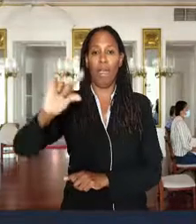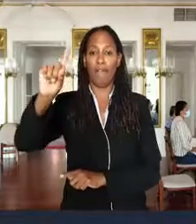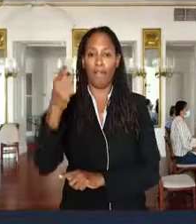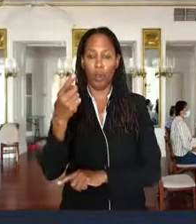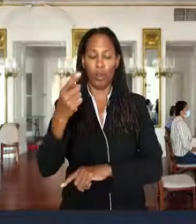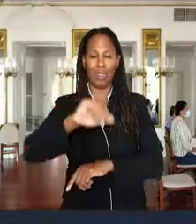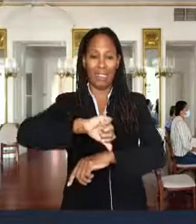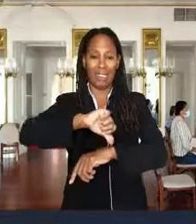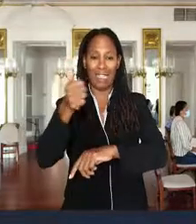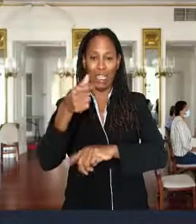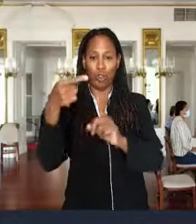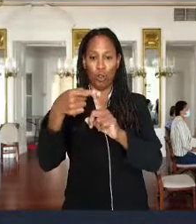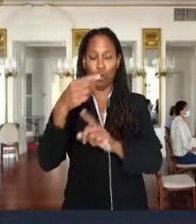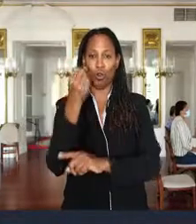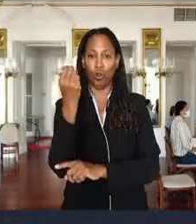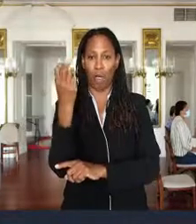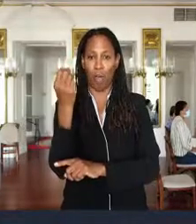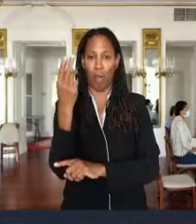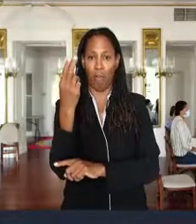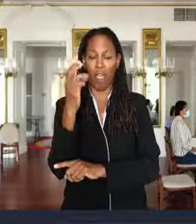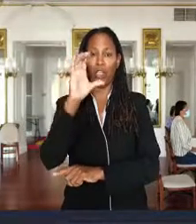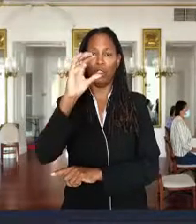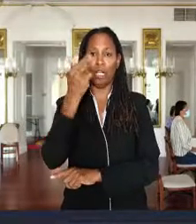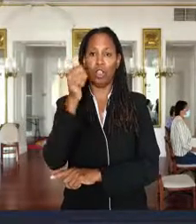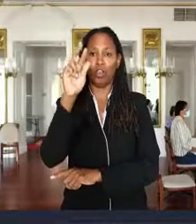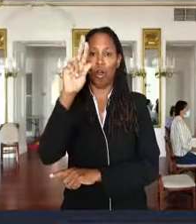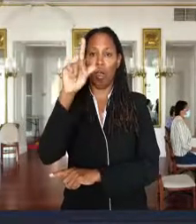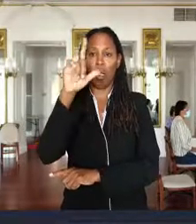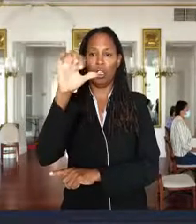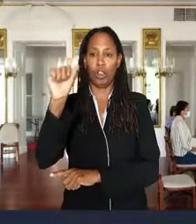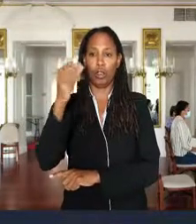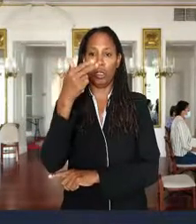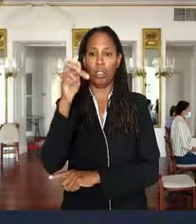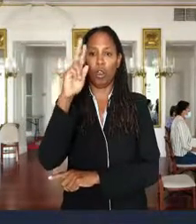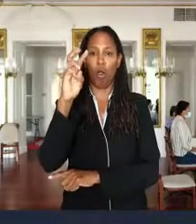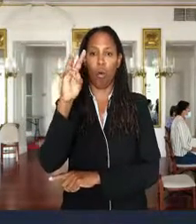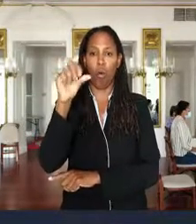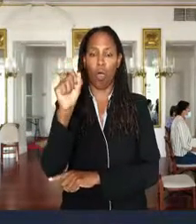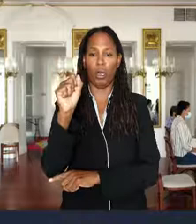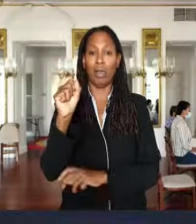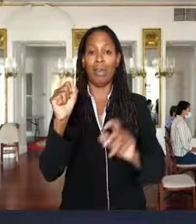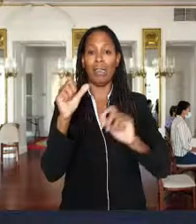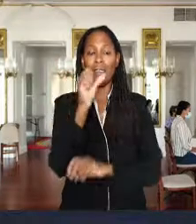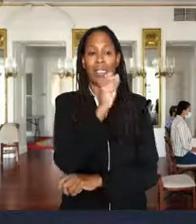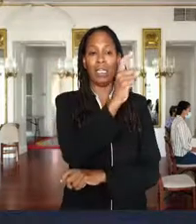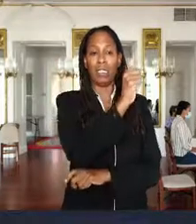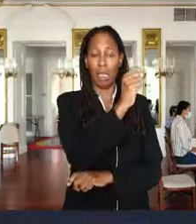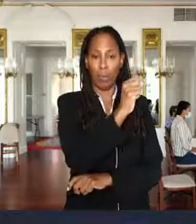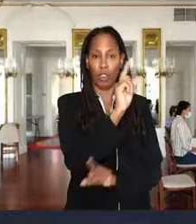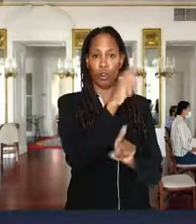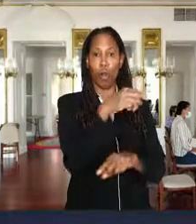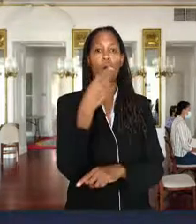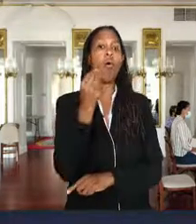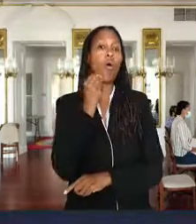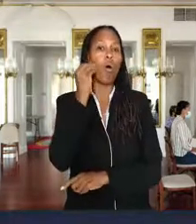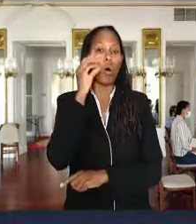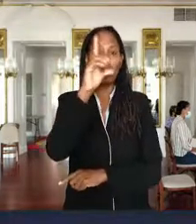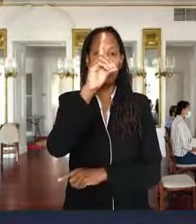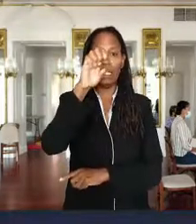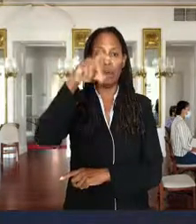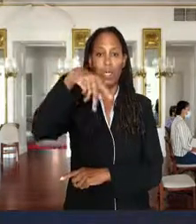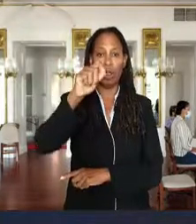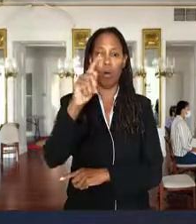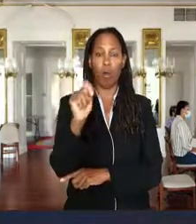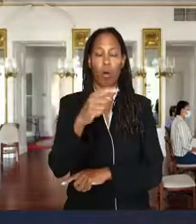to 12 p.m. St. Thomas at the Home Depot, from 1 p.m. to 3 p.m. Again on St. Thomas at